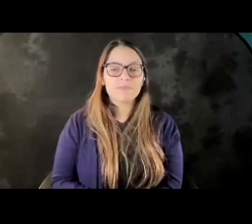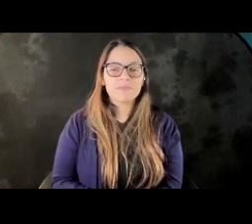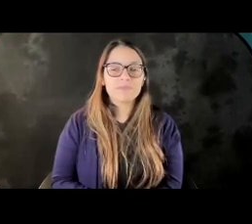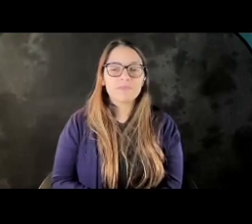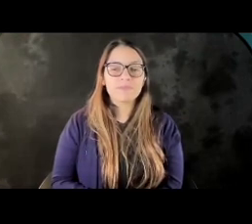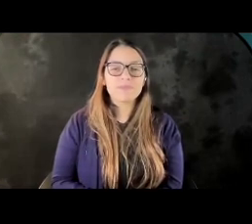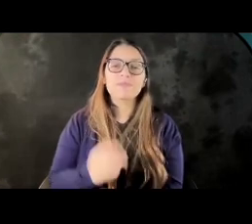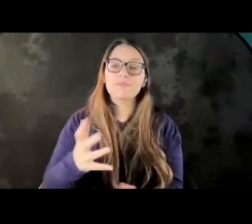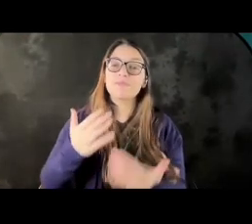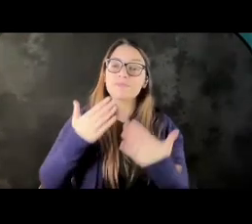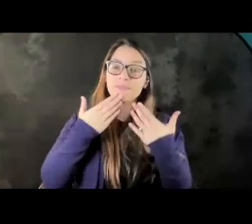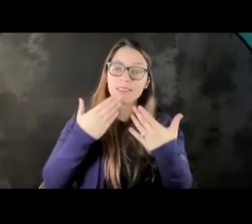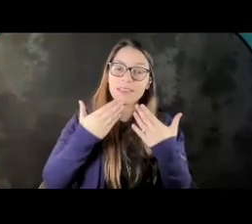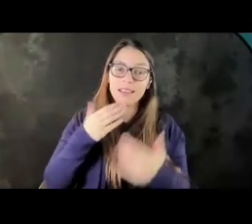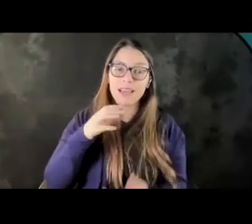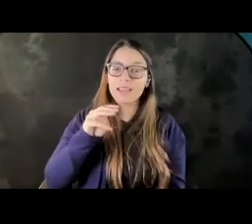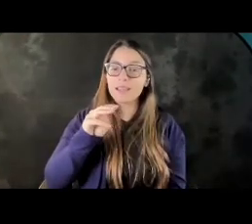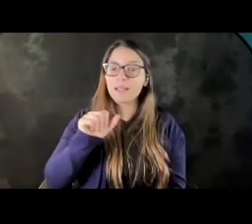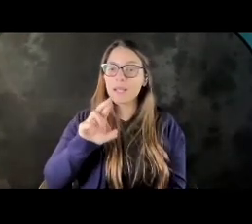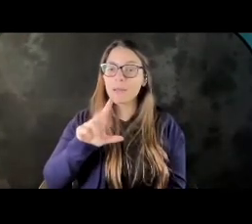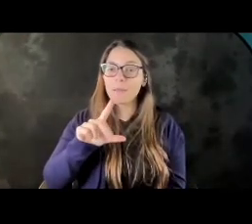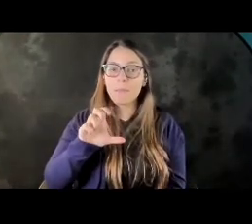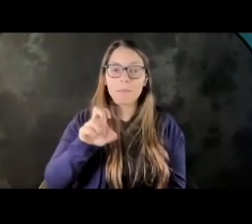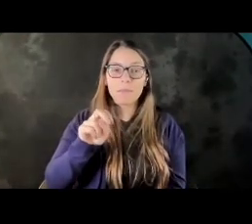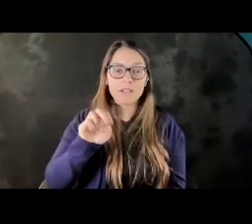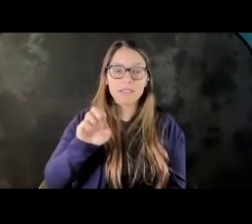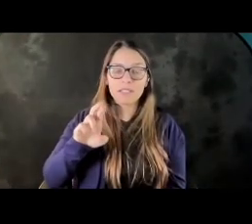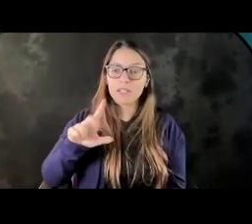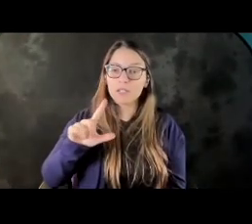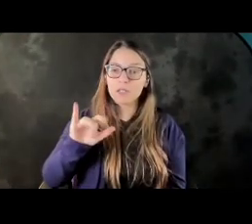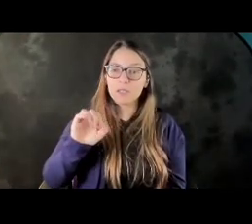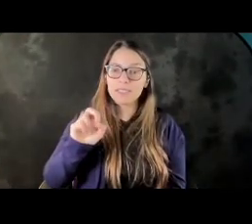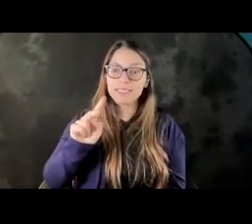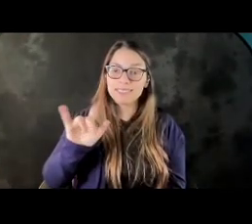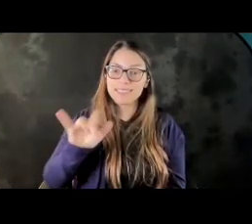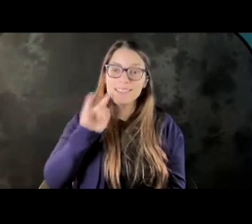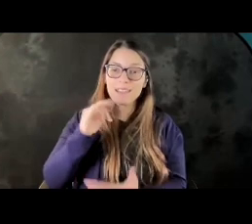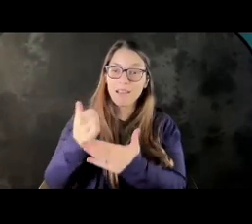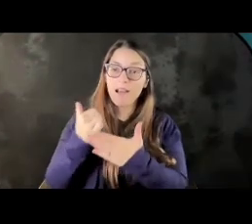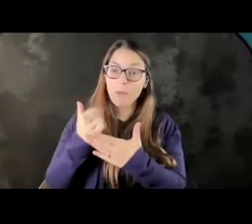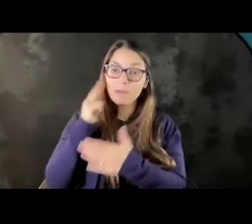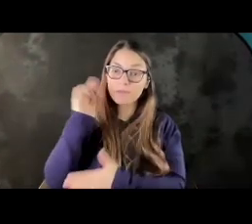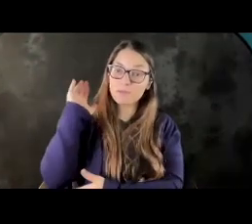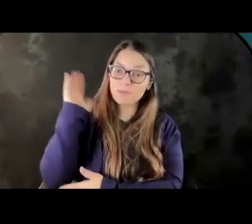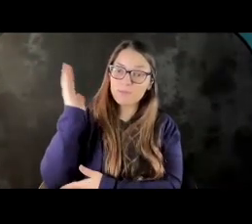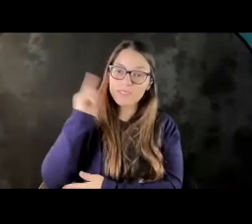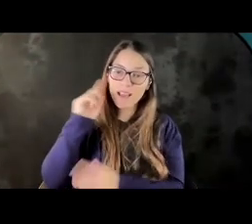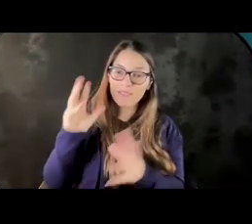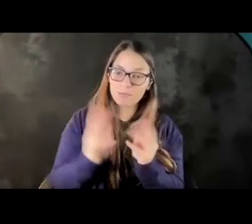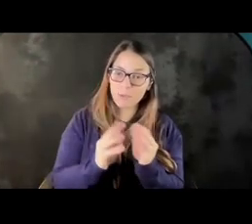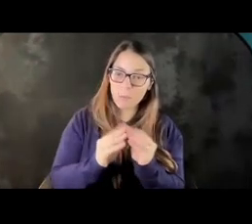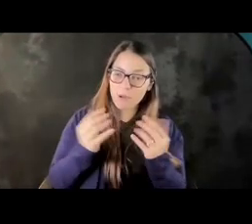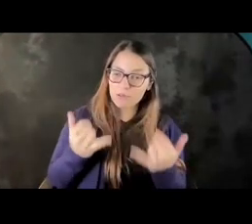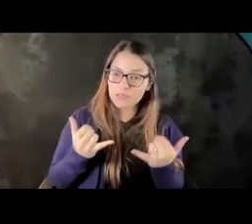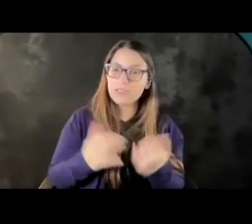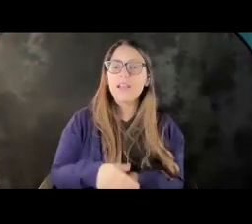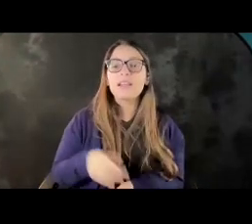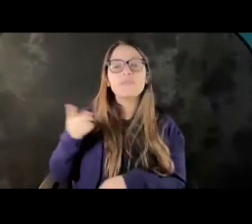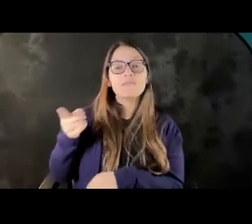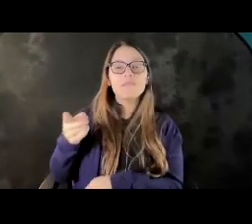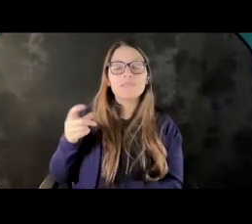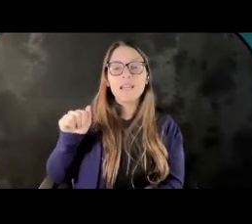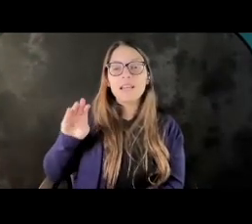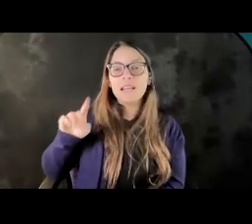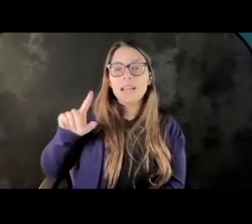I want to thank Marlene Uliski for helping to present on today's webinar. She's an ABLE